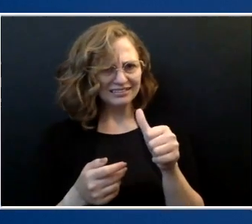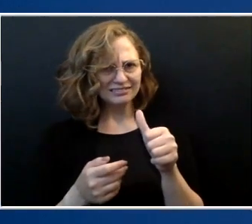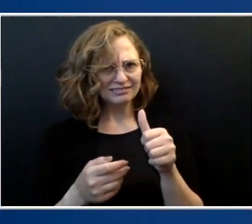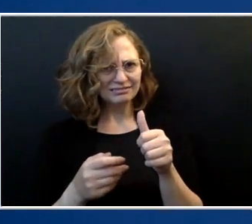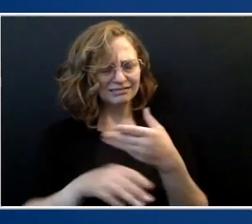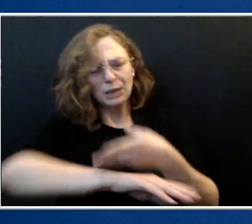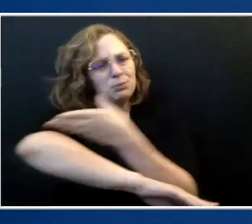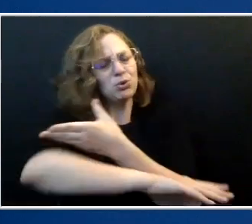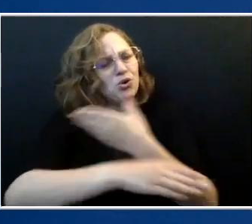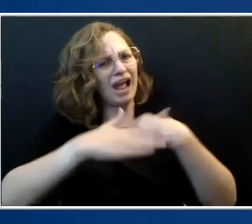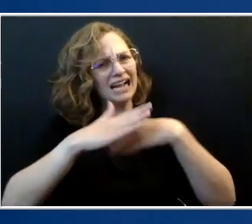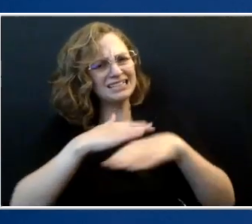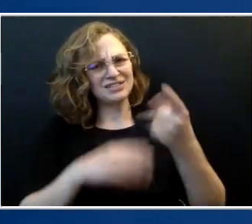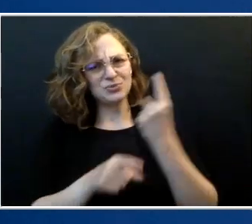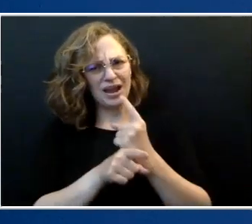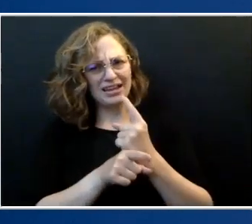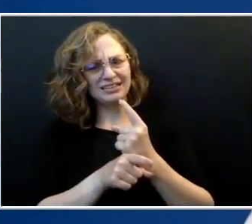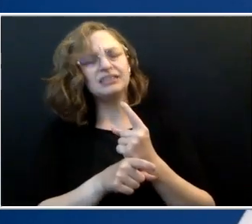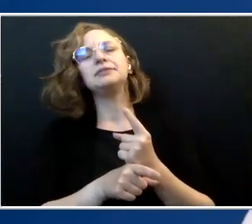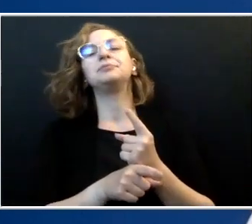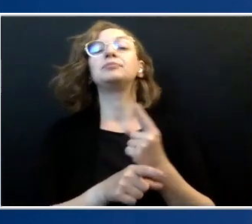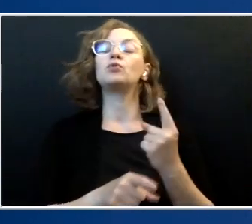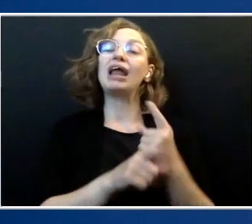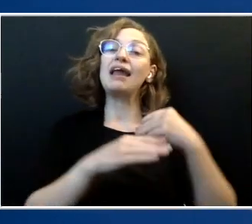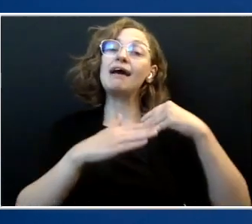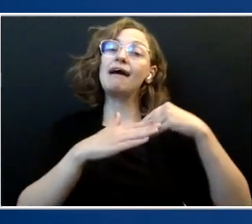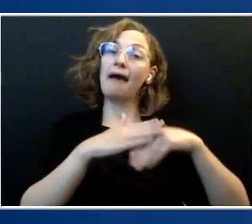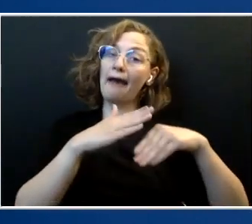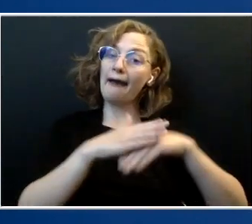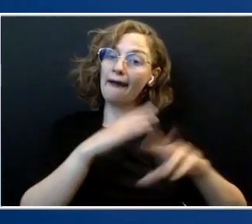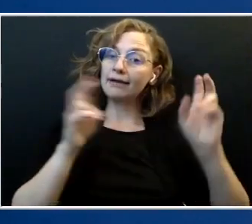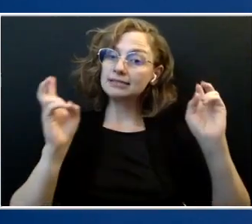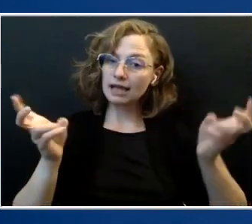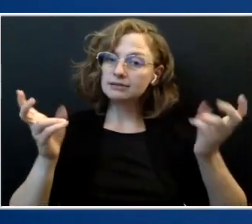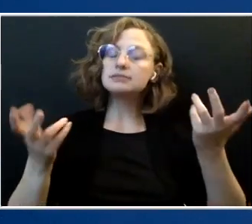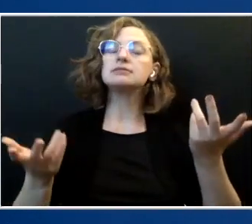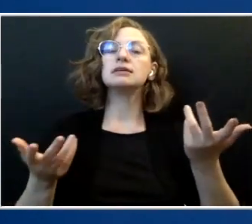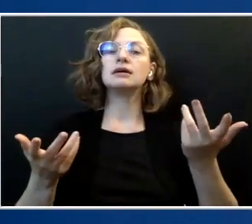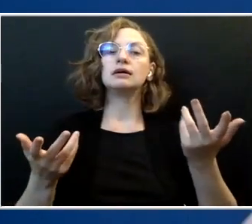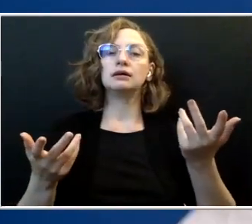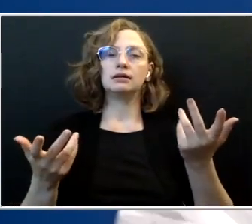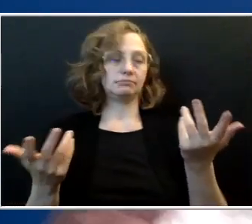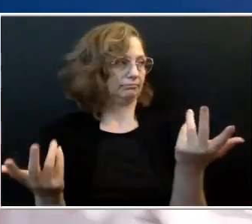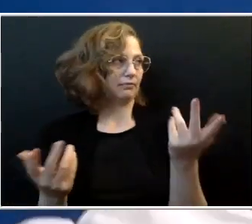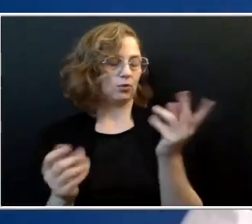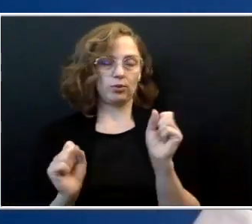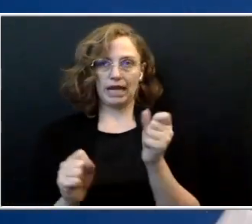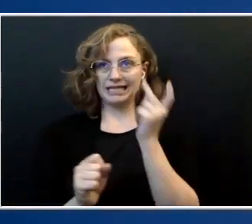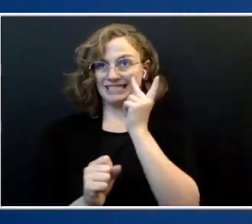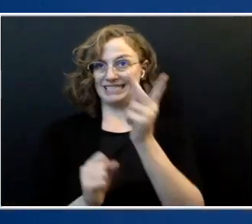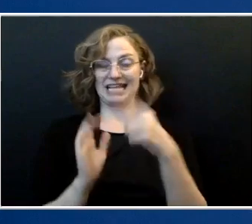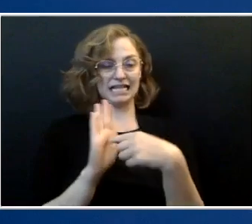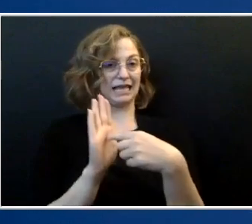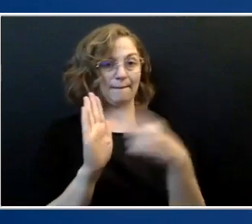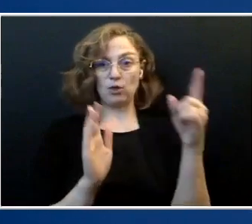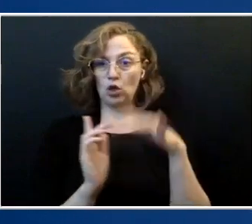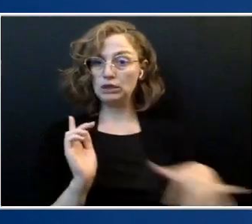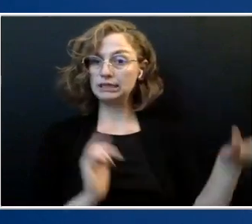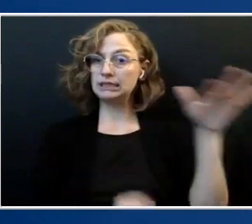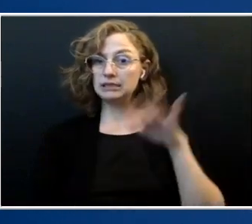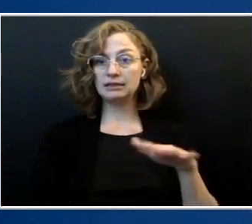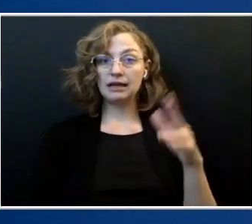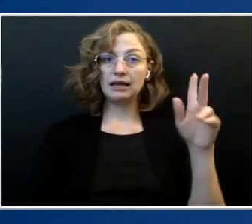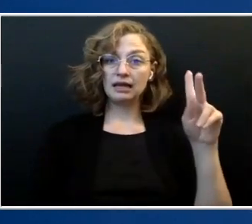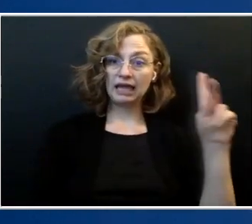Because the access issue, and we can use the examples just right around us in our own state of Kansas and right next door in Missouri,